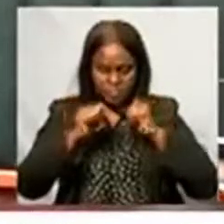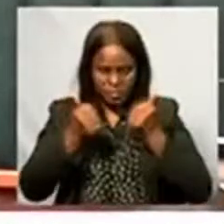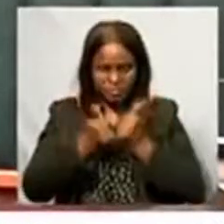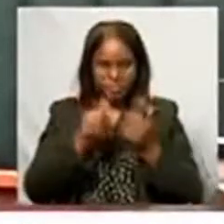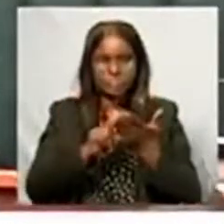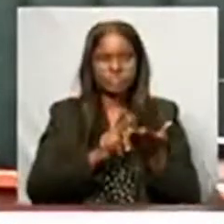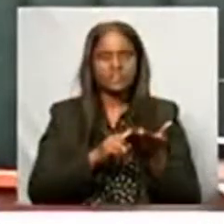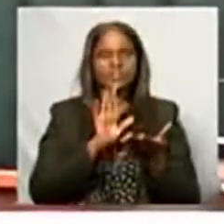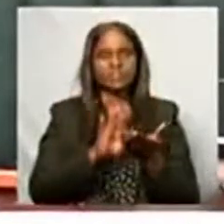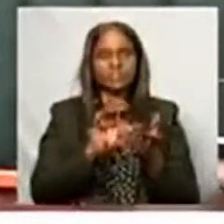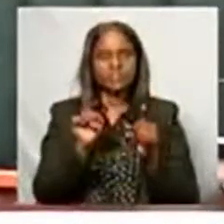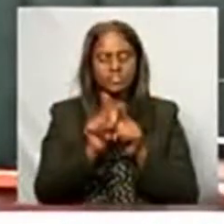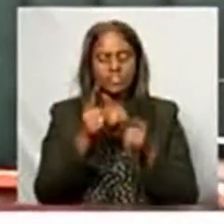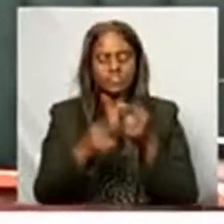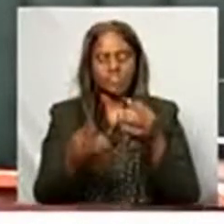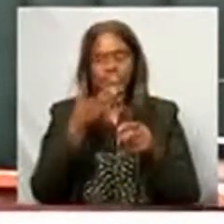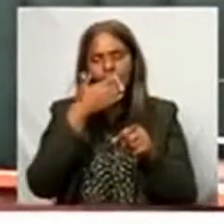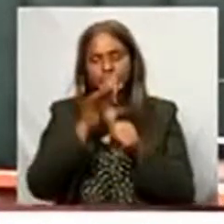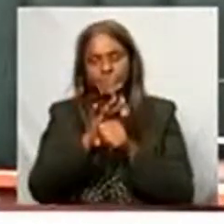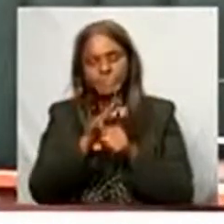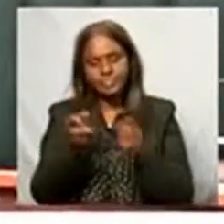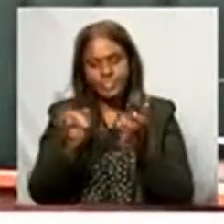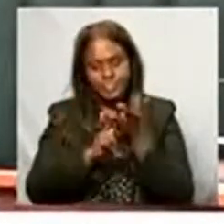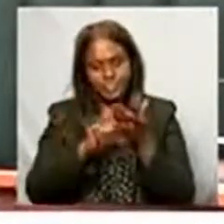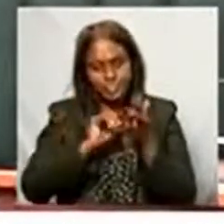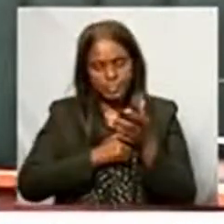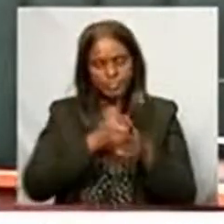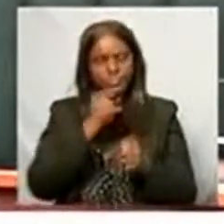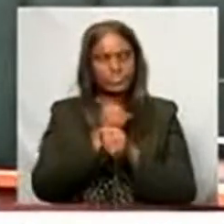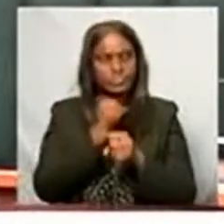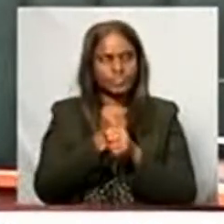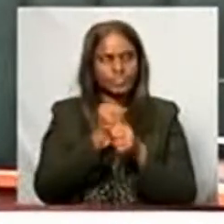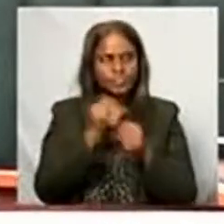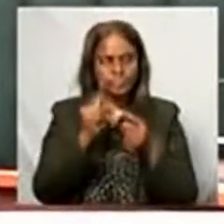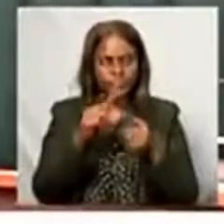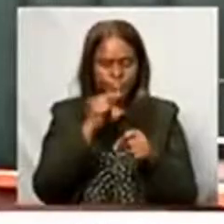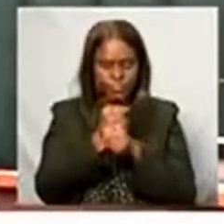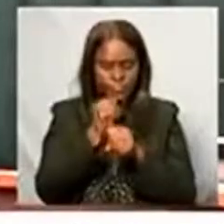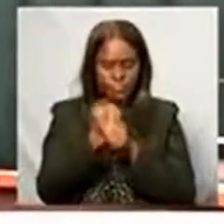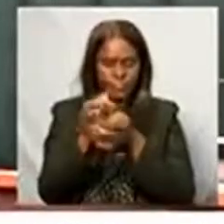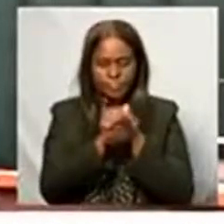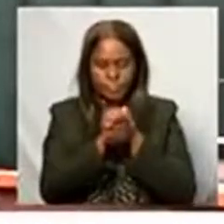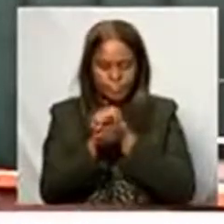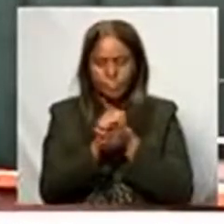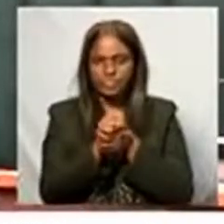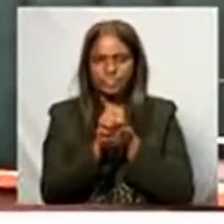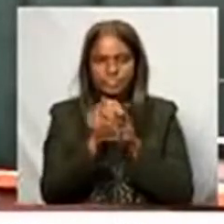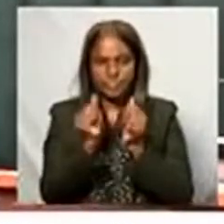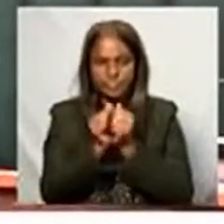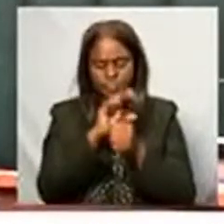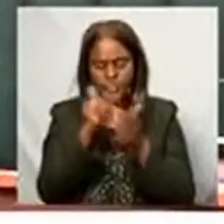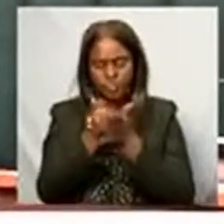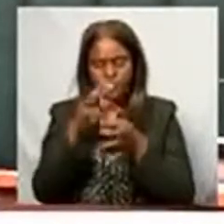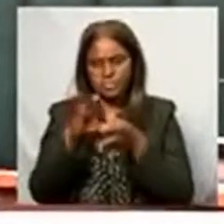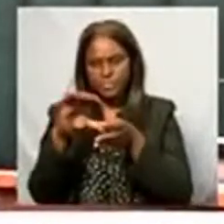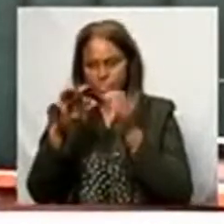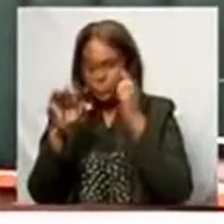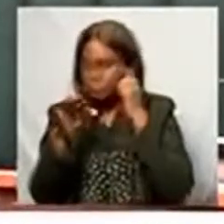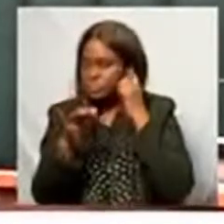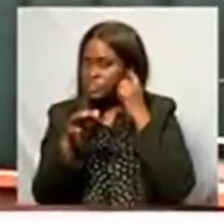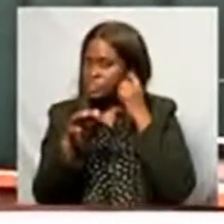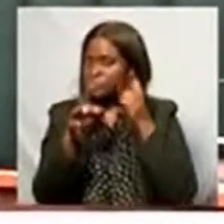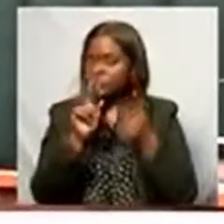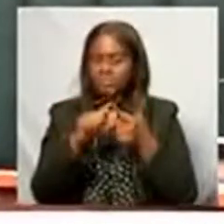report, and to reaffirm our resolve to work collaboratively with all stakeholders to